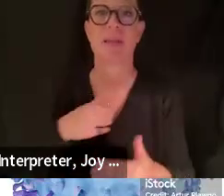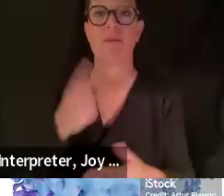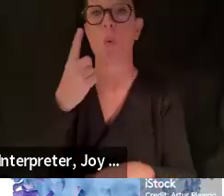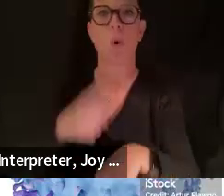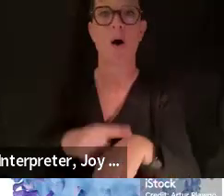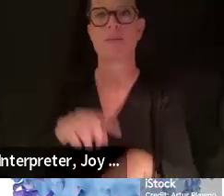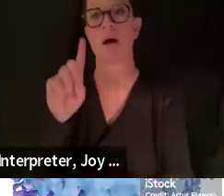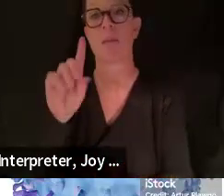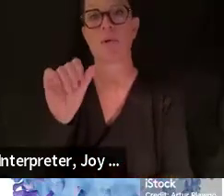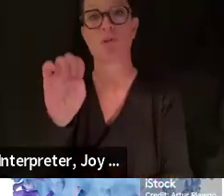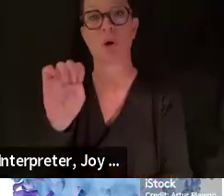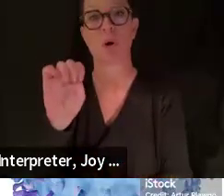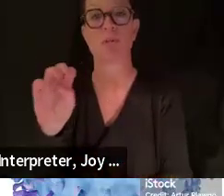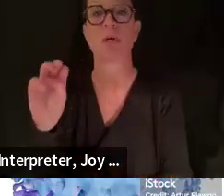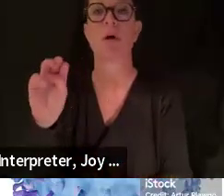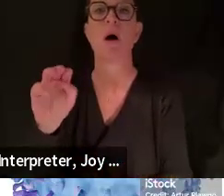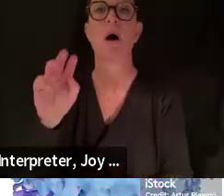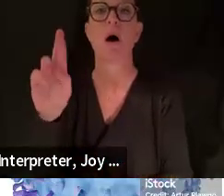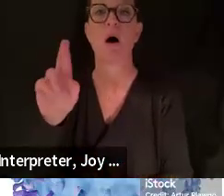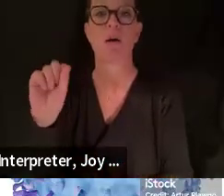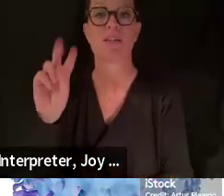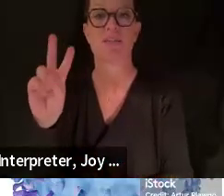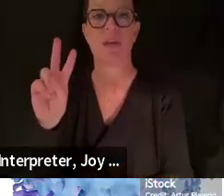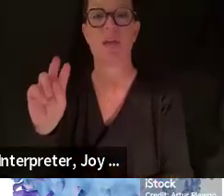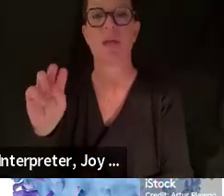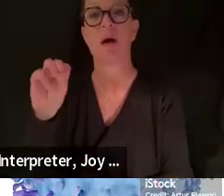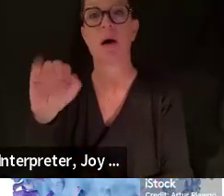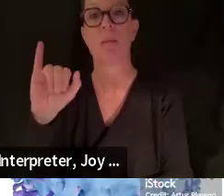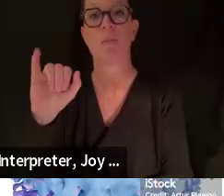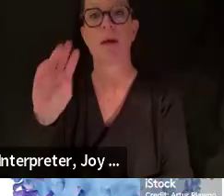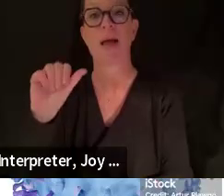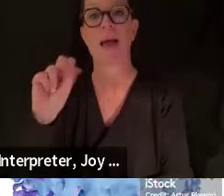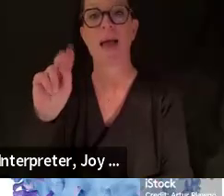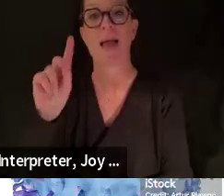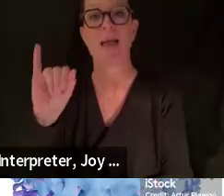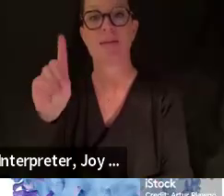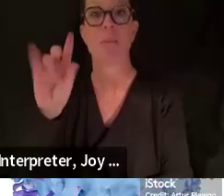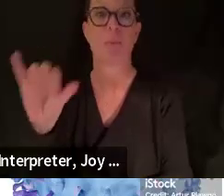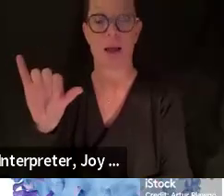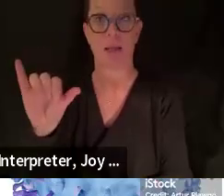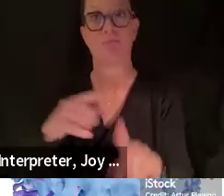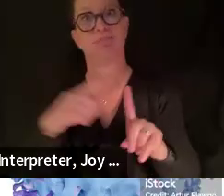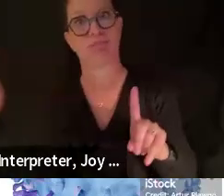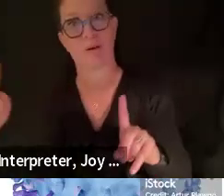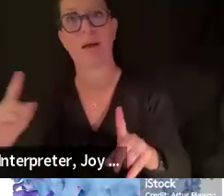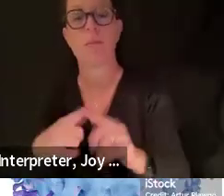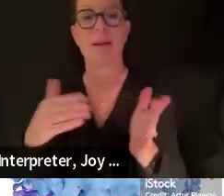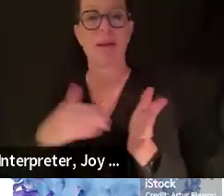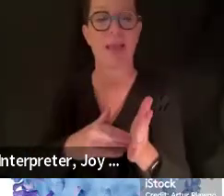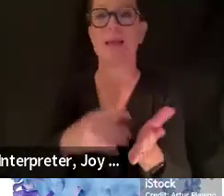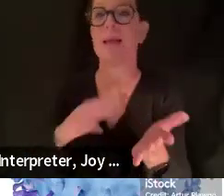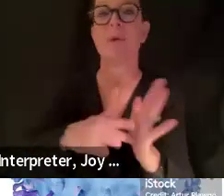of RSV monoclonal antibodies, which is a lot of words, just to say that